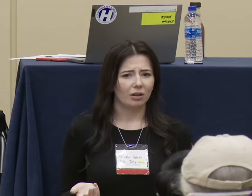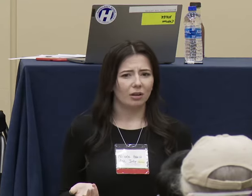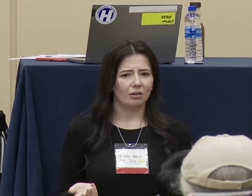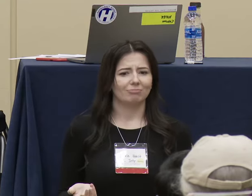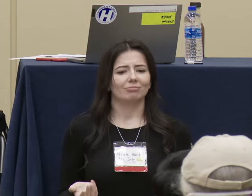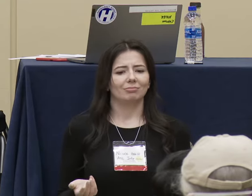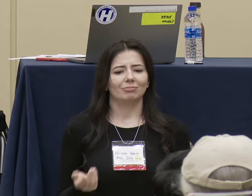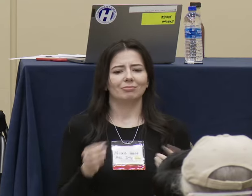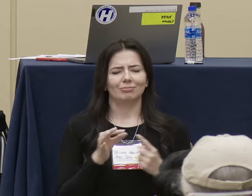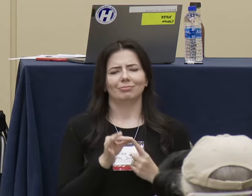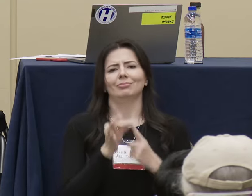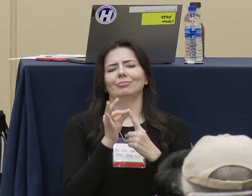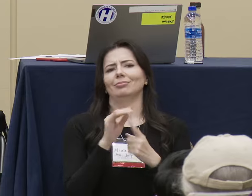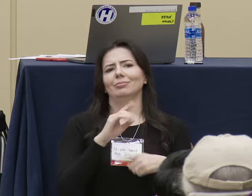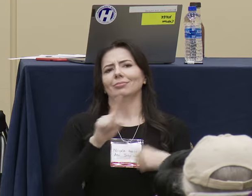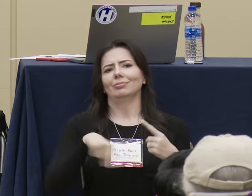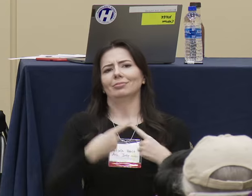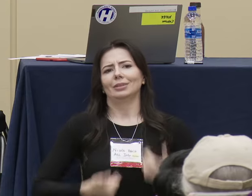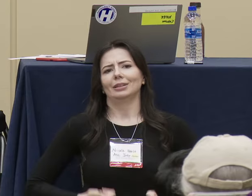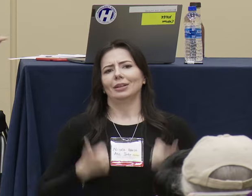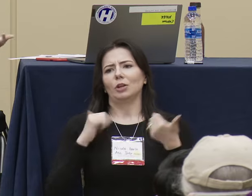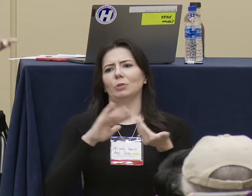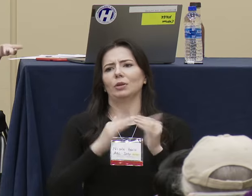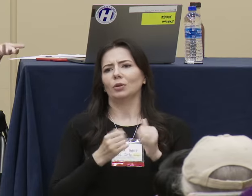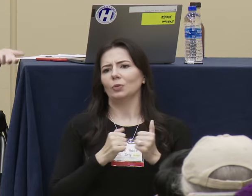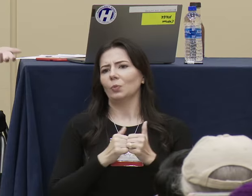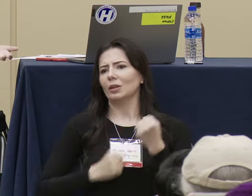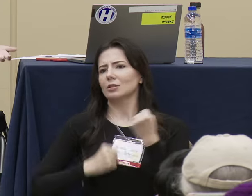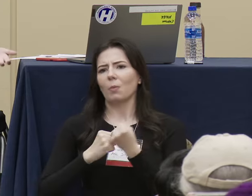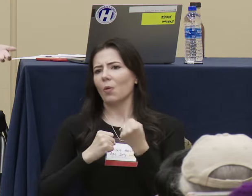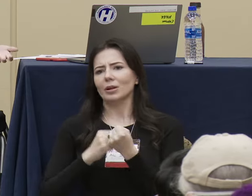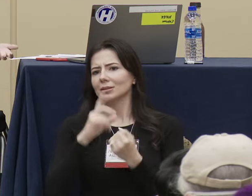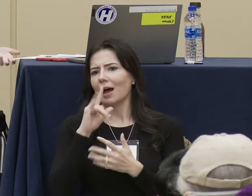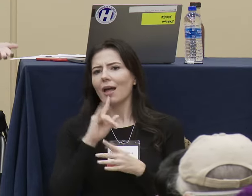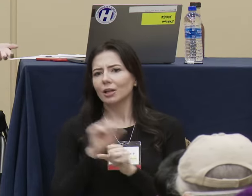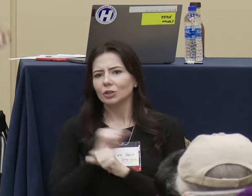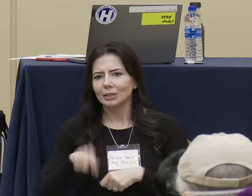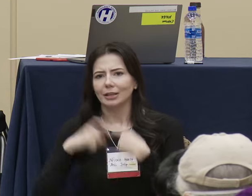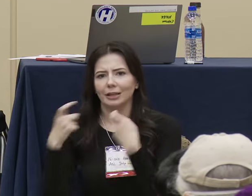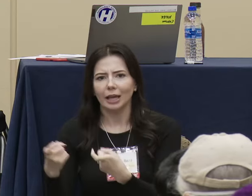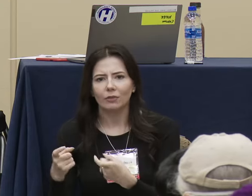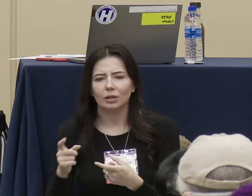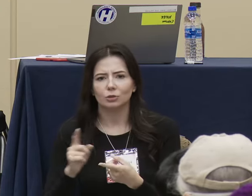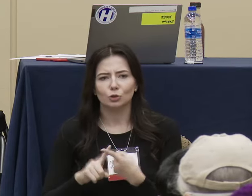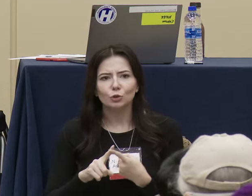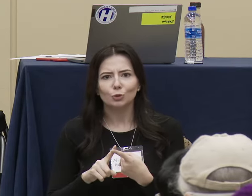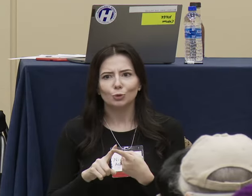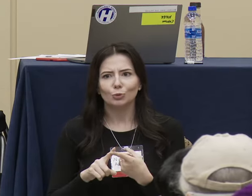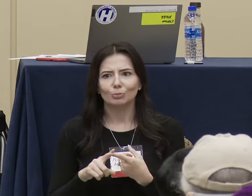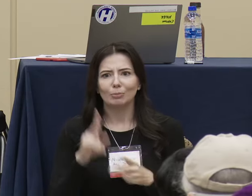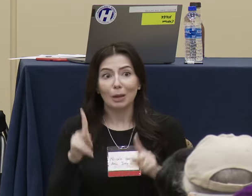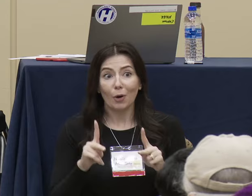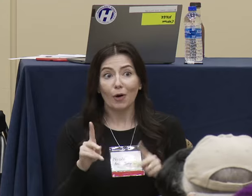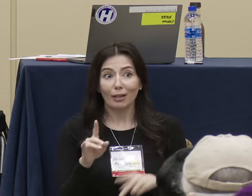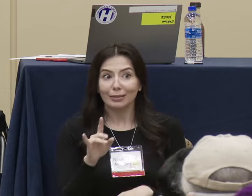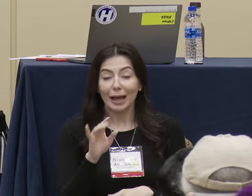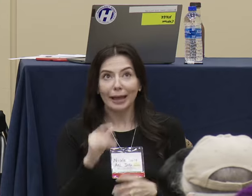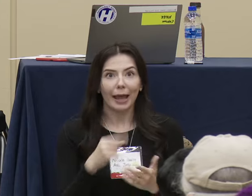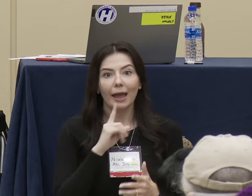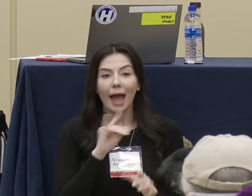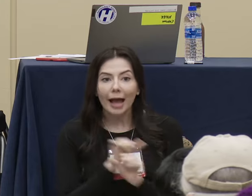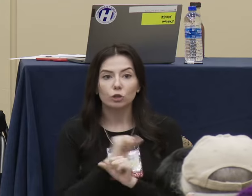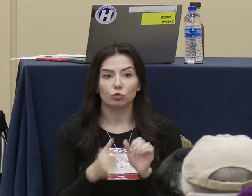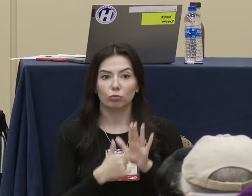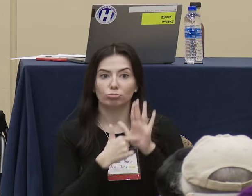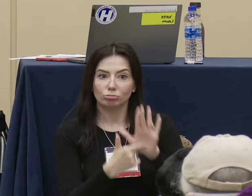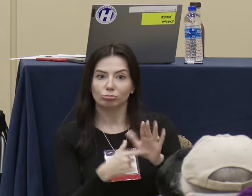especially when living in the community with support is not actually given to people as a quote-unquote choice. So I'm not trying